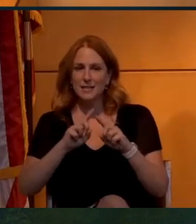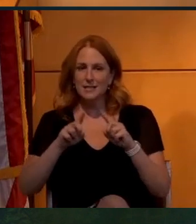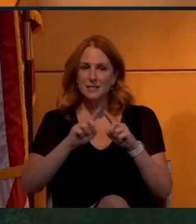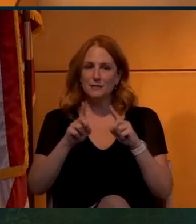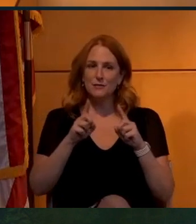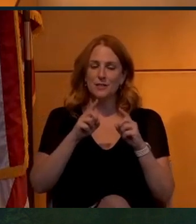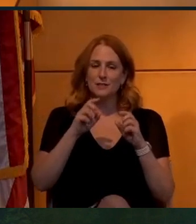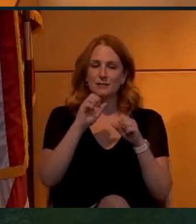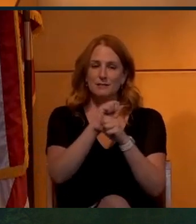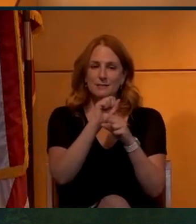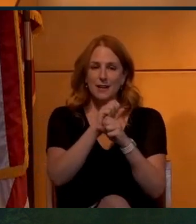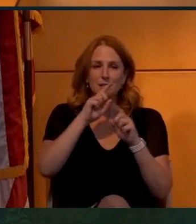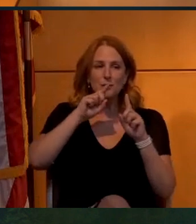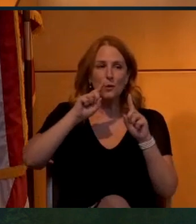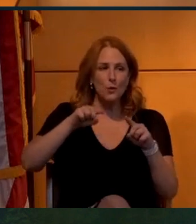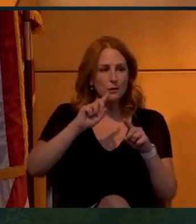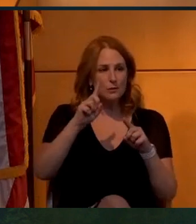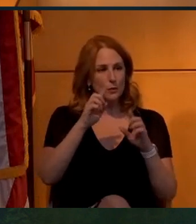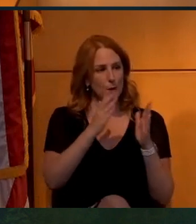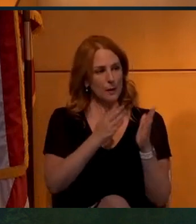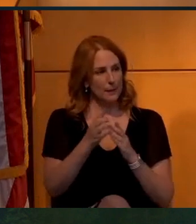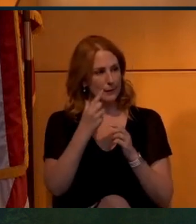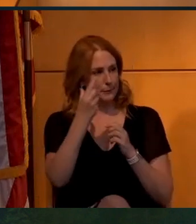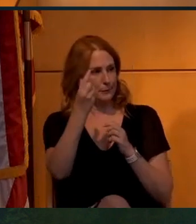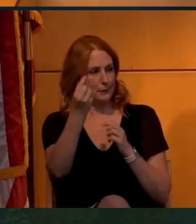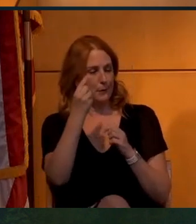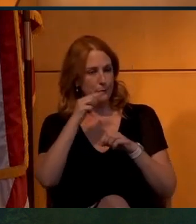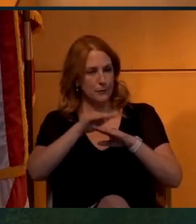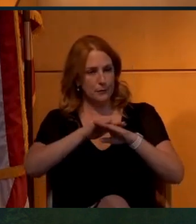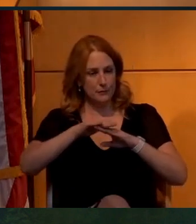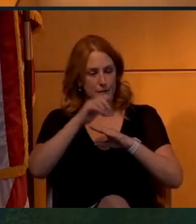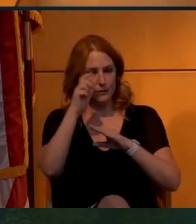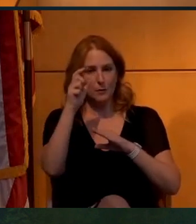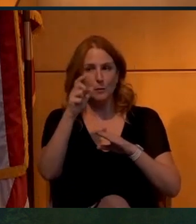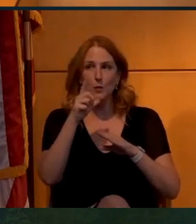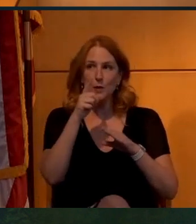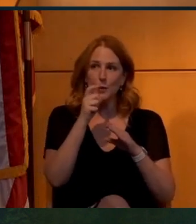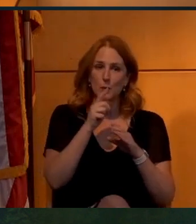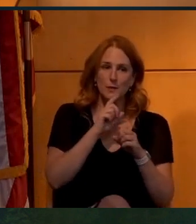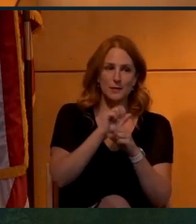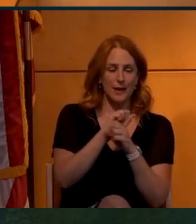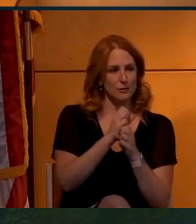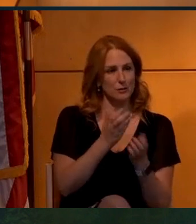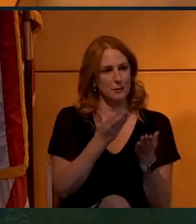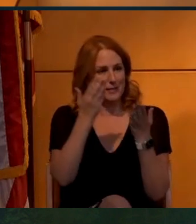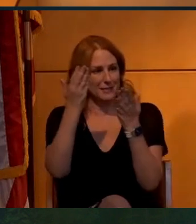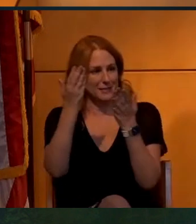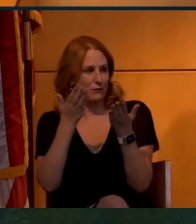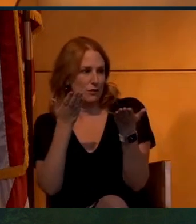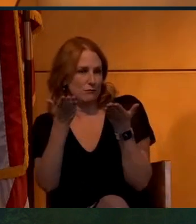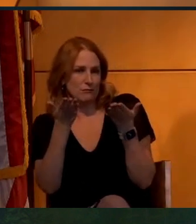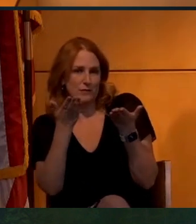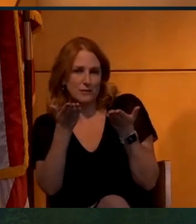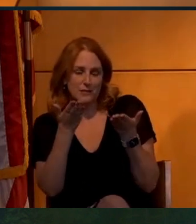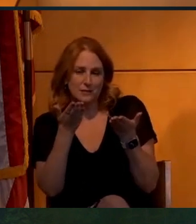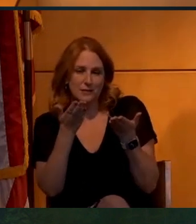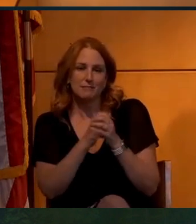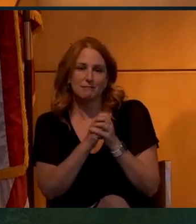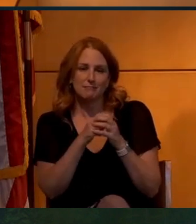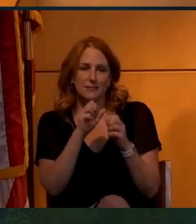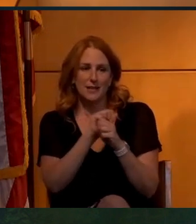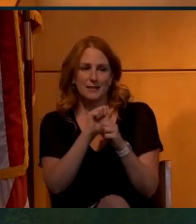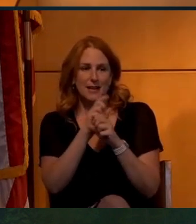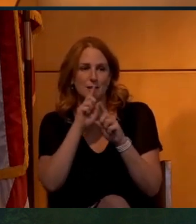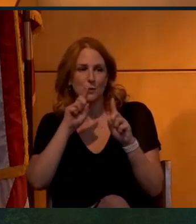orders and where they're going on the surface of the moon, as well as who is actually going to be delivering those services if we've awarded those task